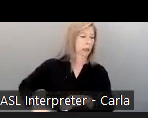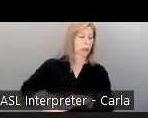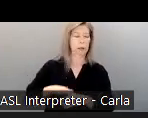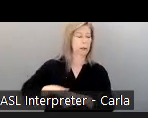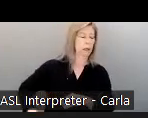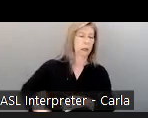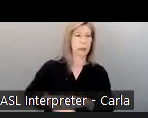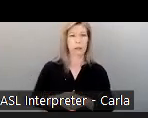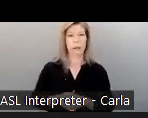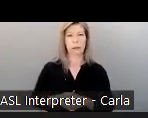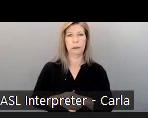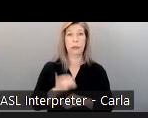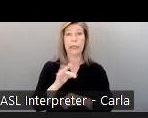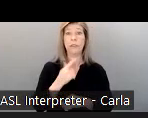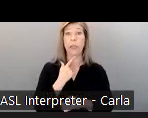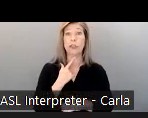like thirst?